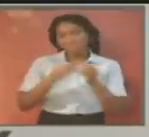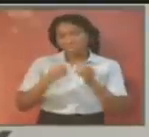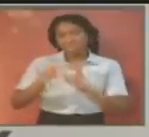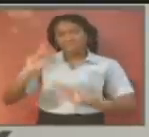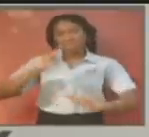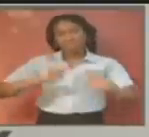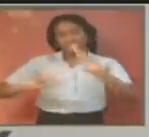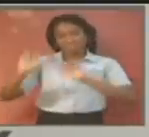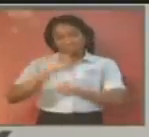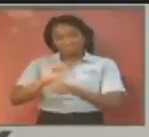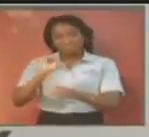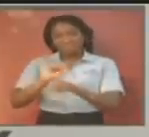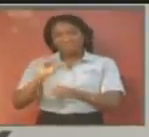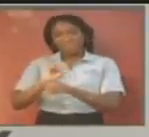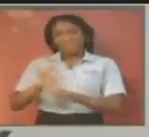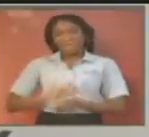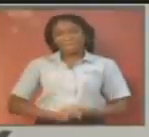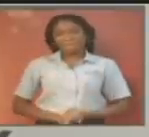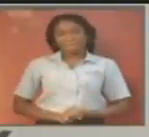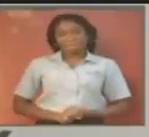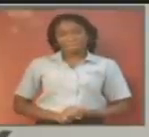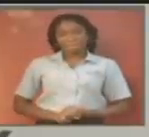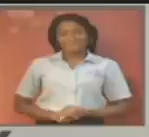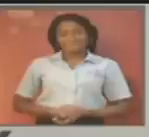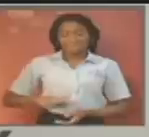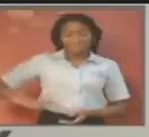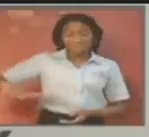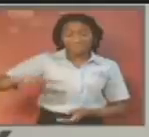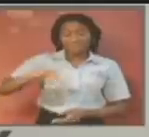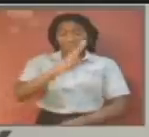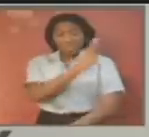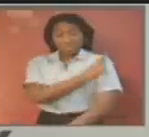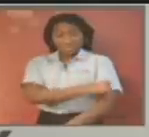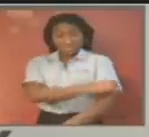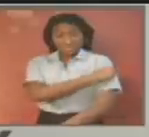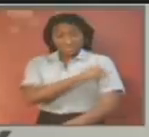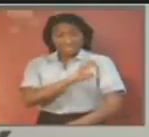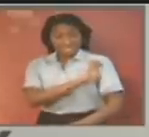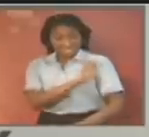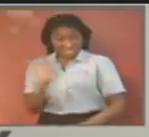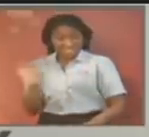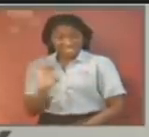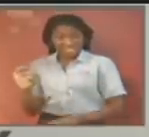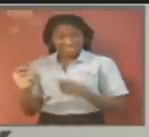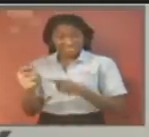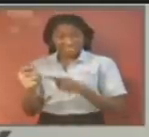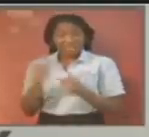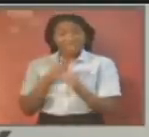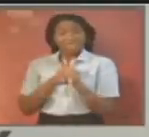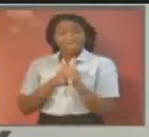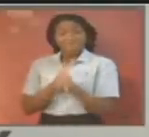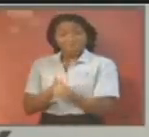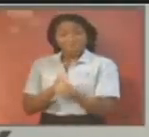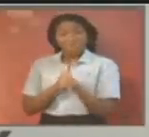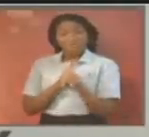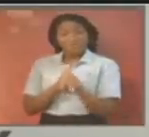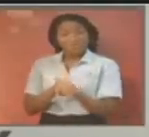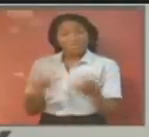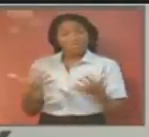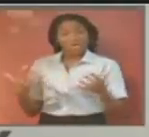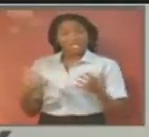The ERHA, like our other fellow RHAs in Trinidad, We follow the national program for